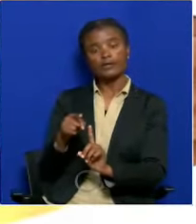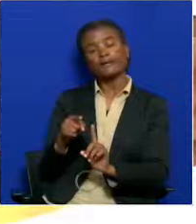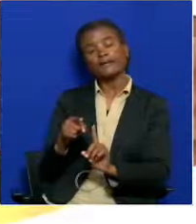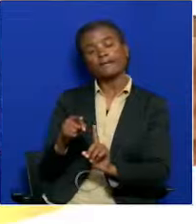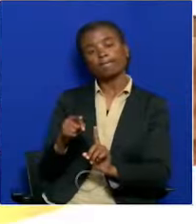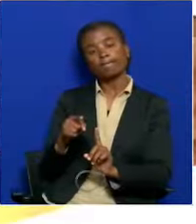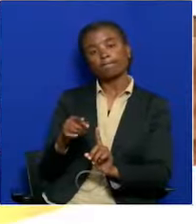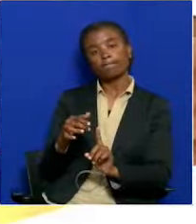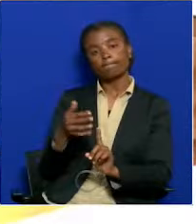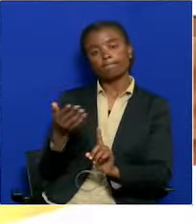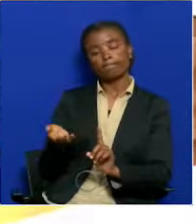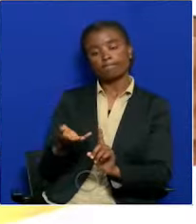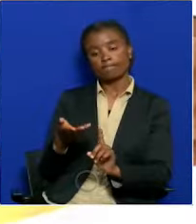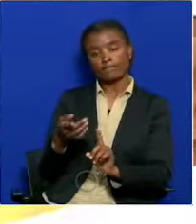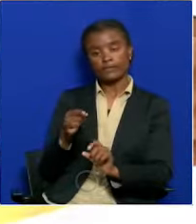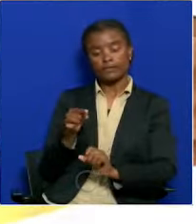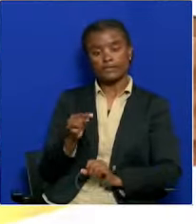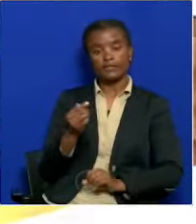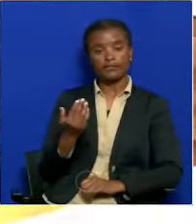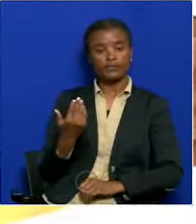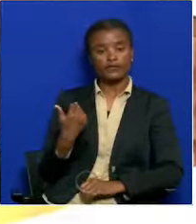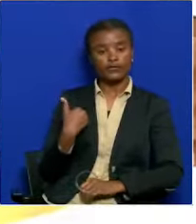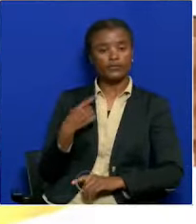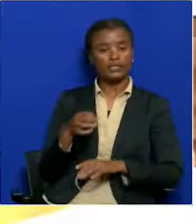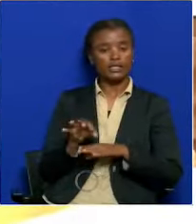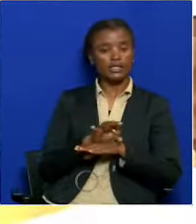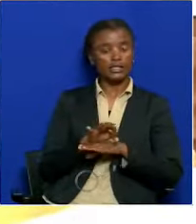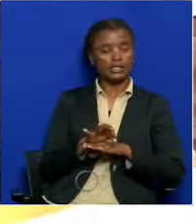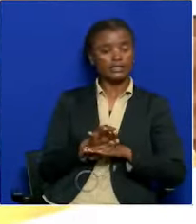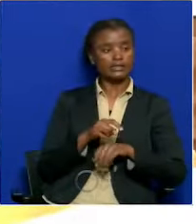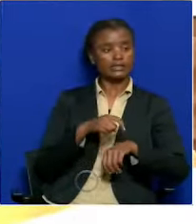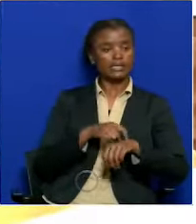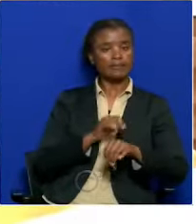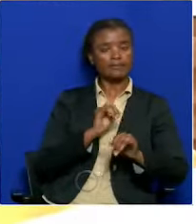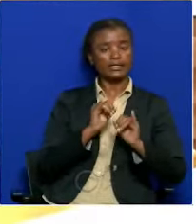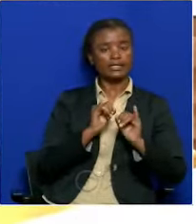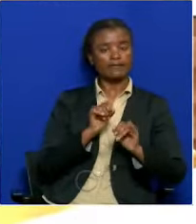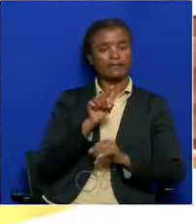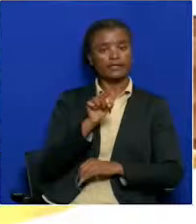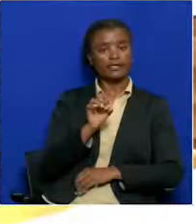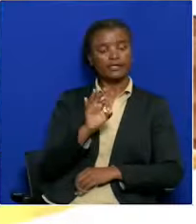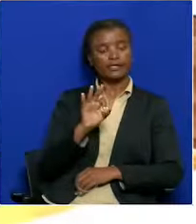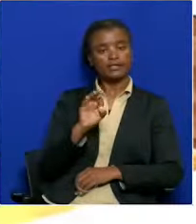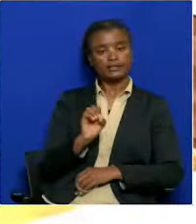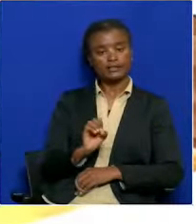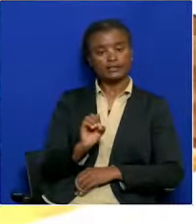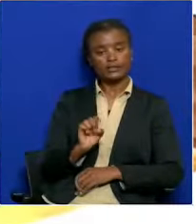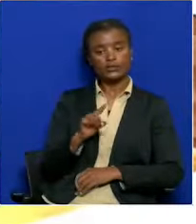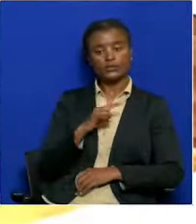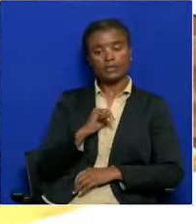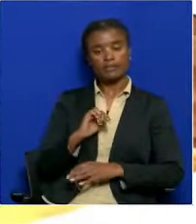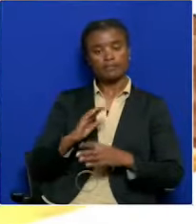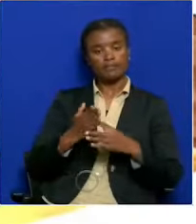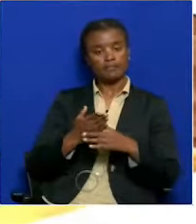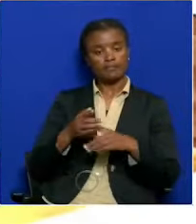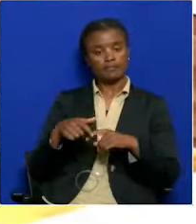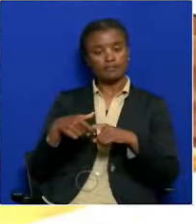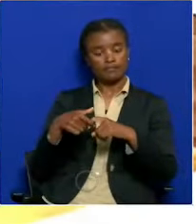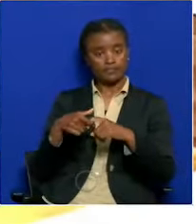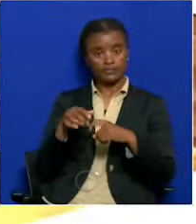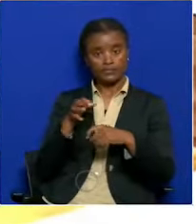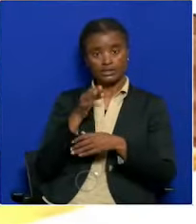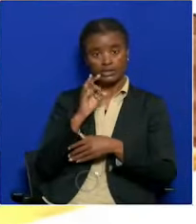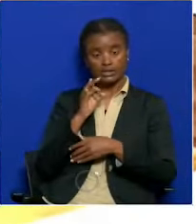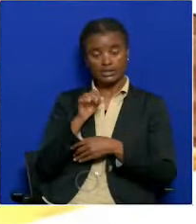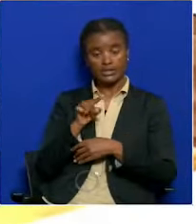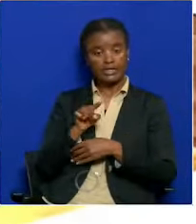I had initially arranged 11:30, thinking that that's when getting the tea break wrong. I'm not sure if the witness